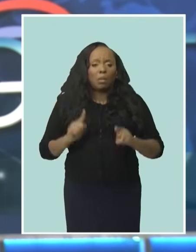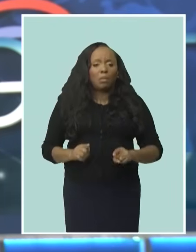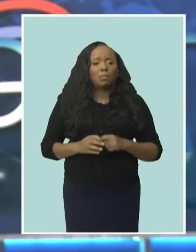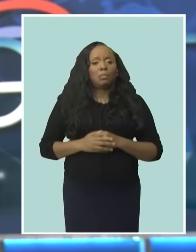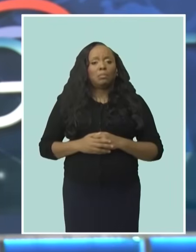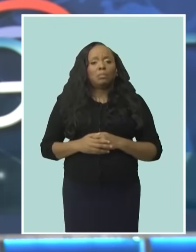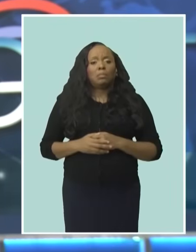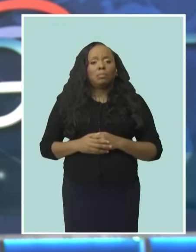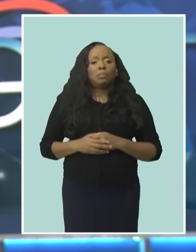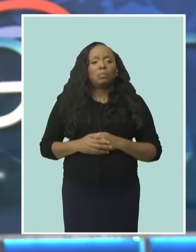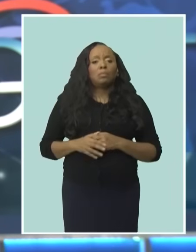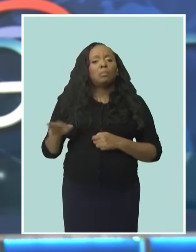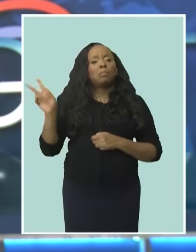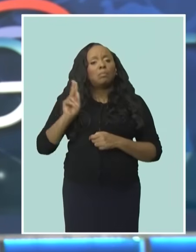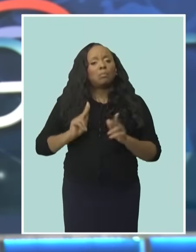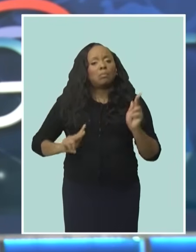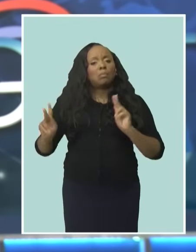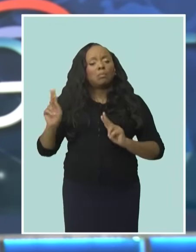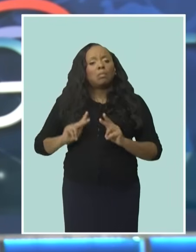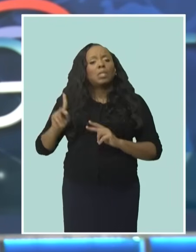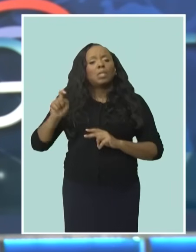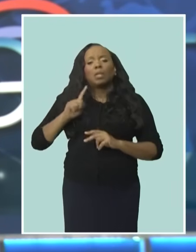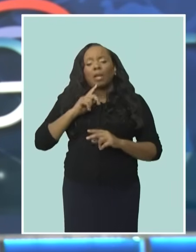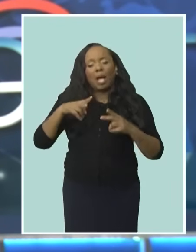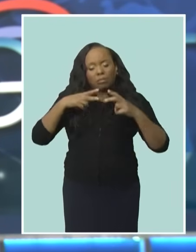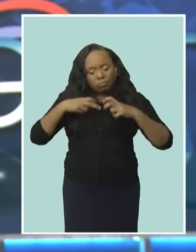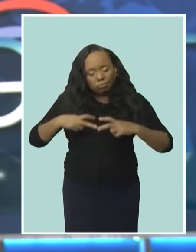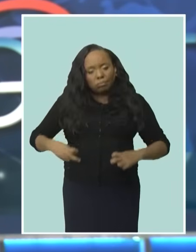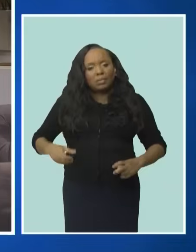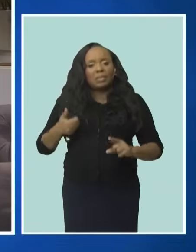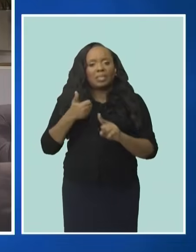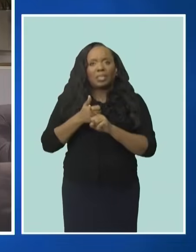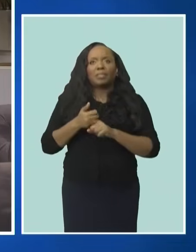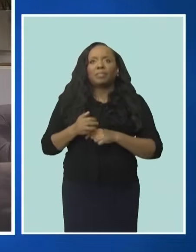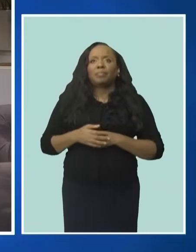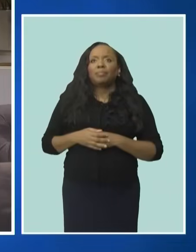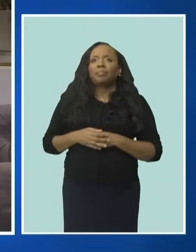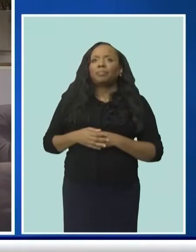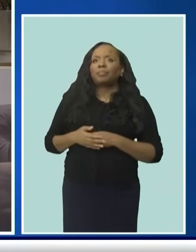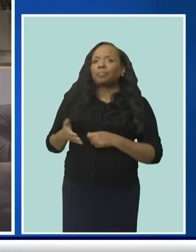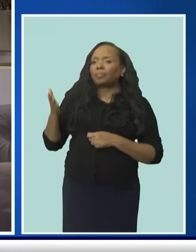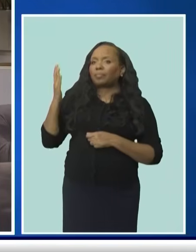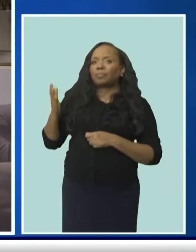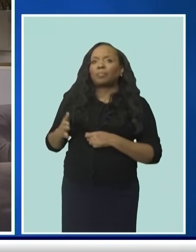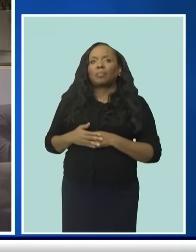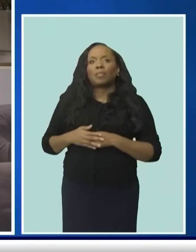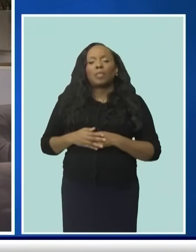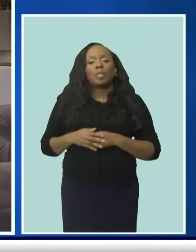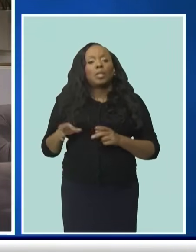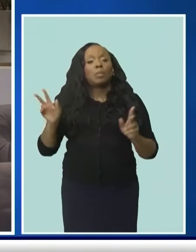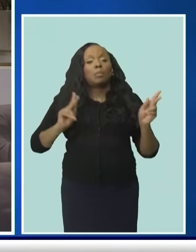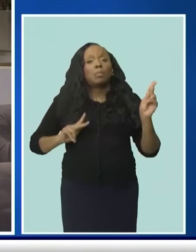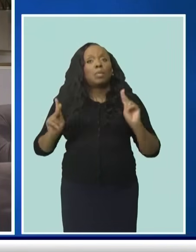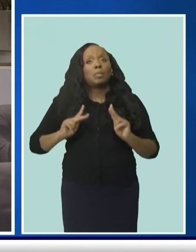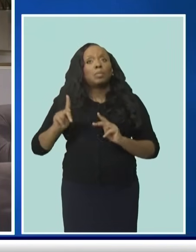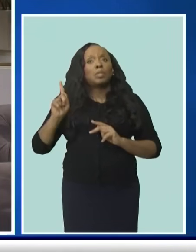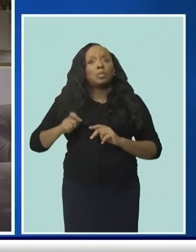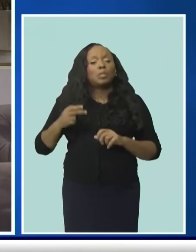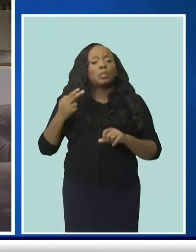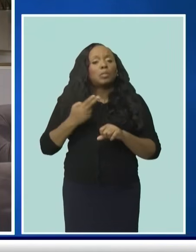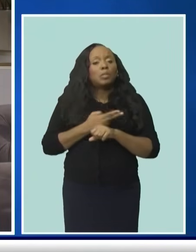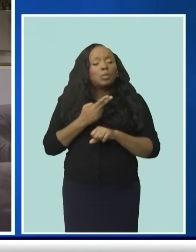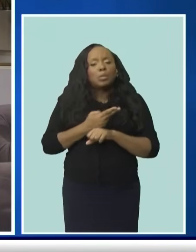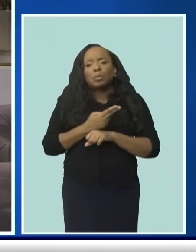should conduct a SWOT analysis for themselves. People should also use that acronym for themselves. So if you hear